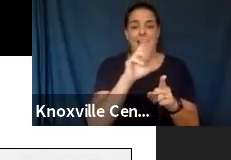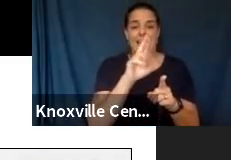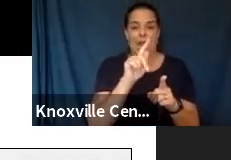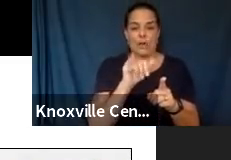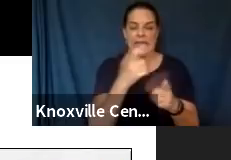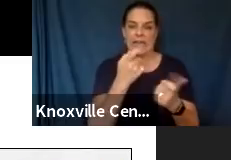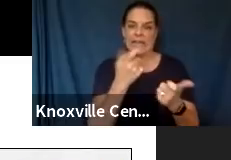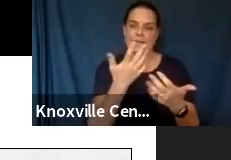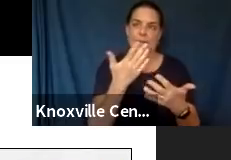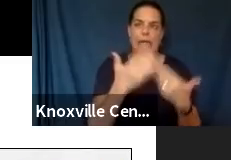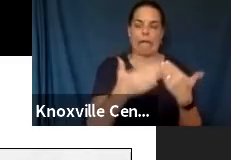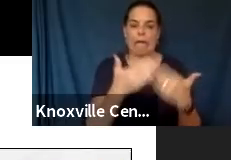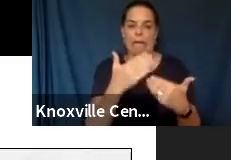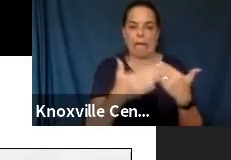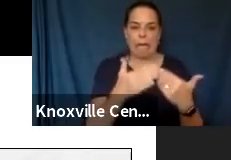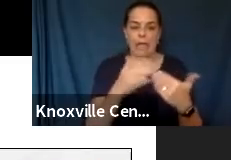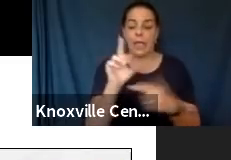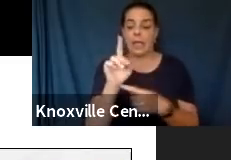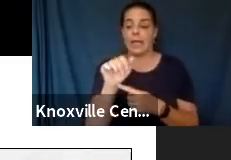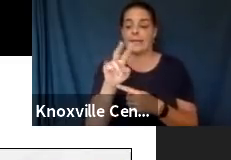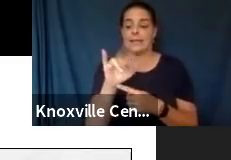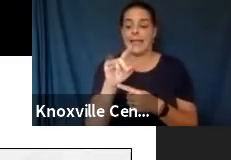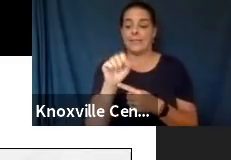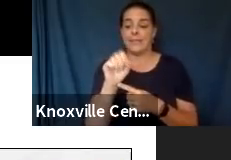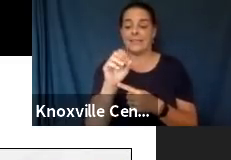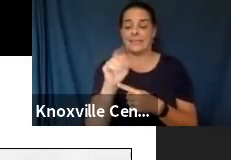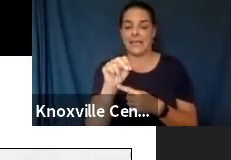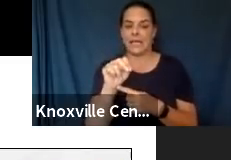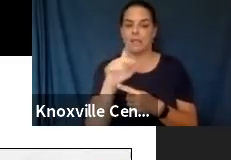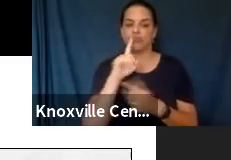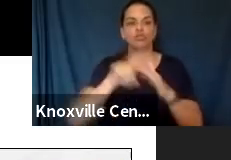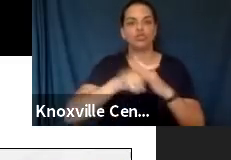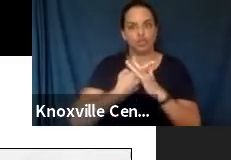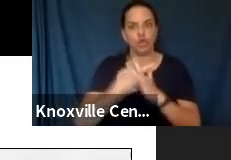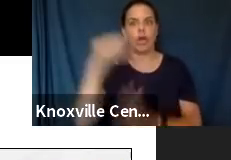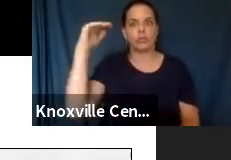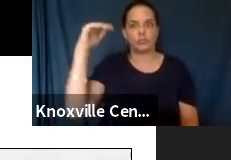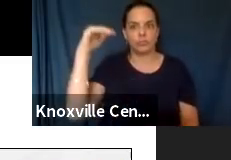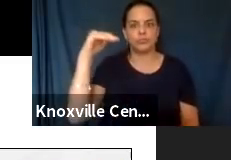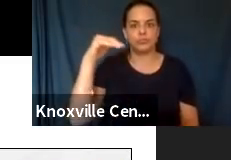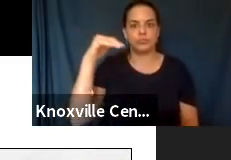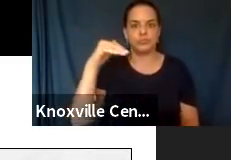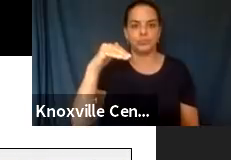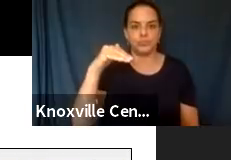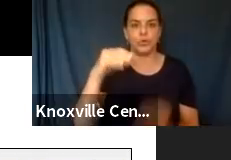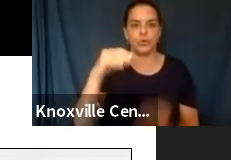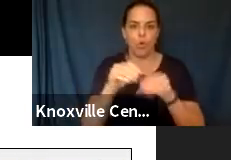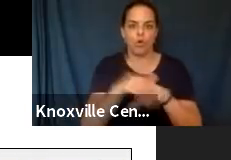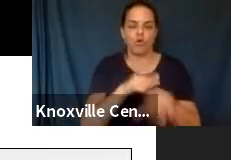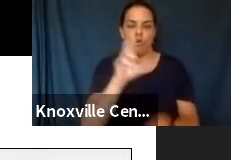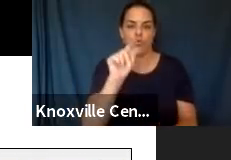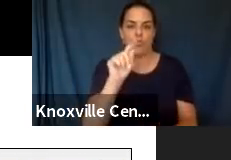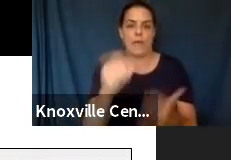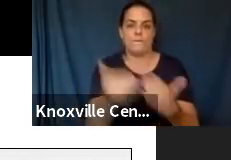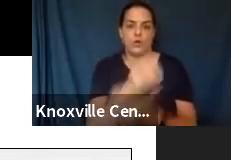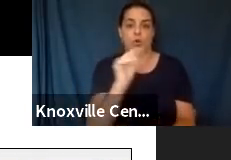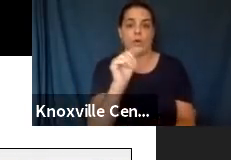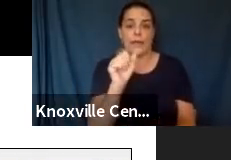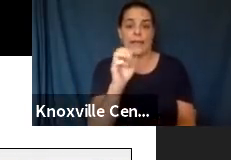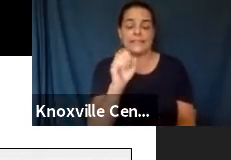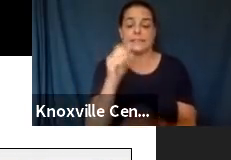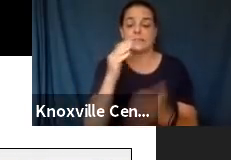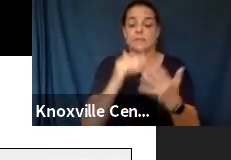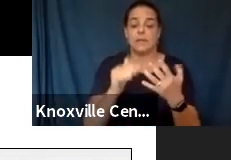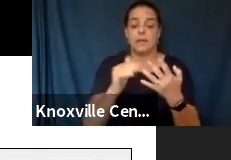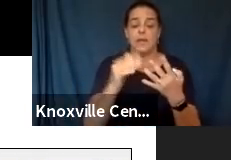stutter. Davidson has convincingly started to turn down to a slower rate of new cases.